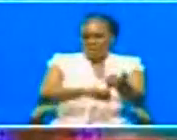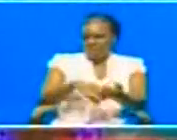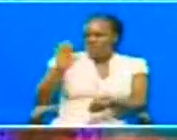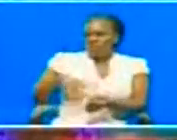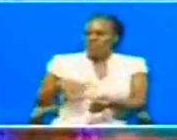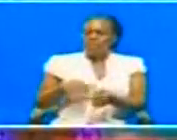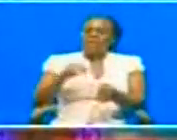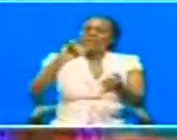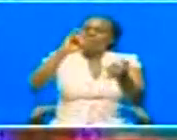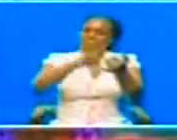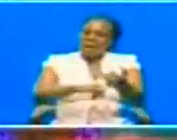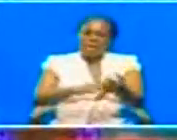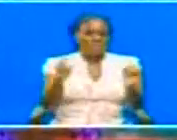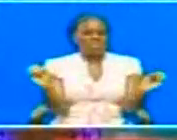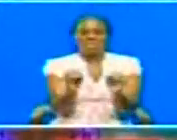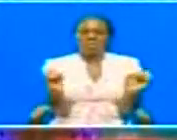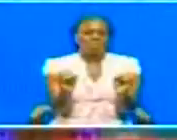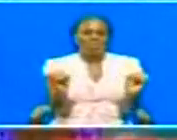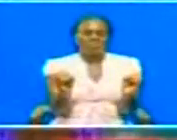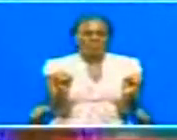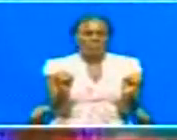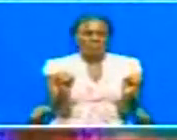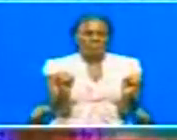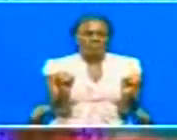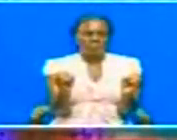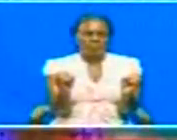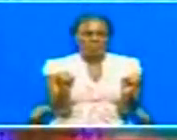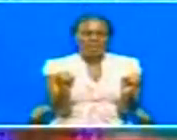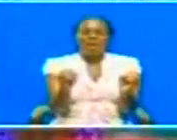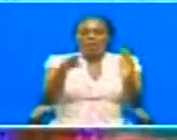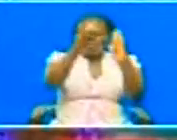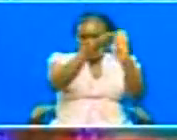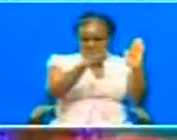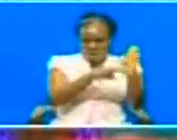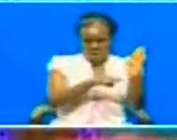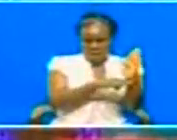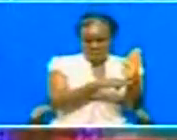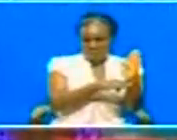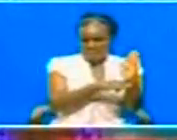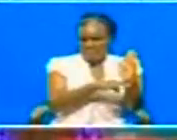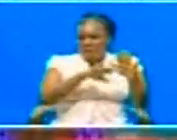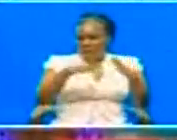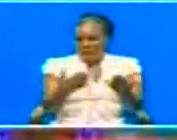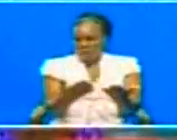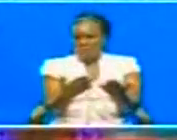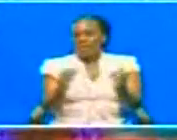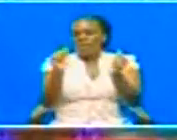it very difficult to get married, especially with albinism. So my program is with